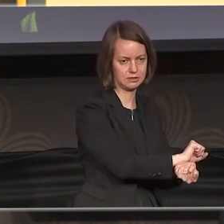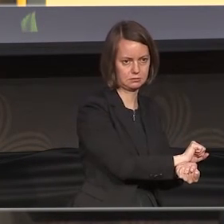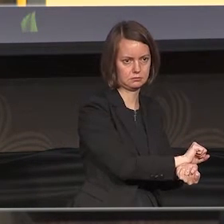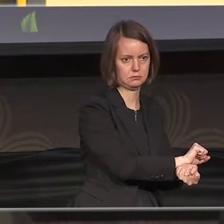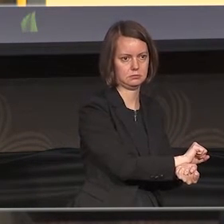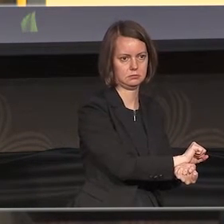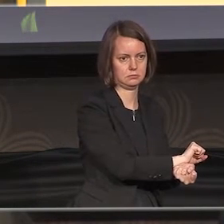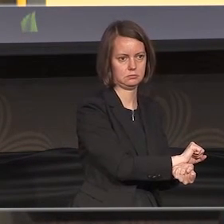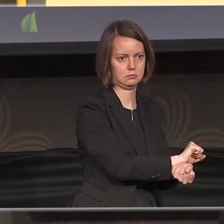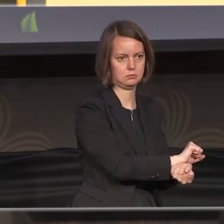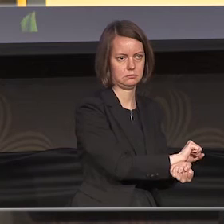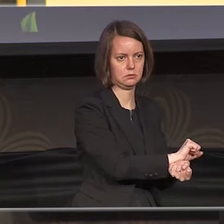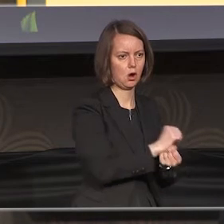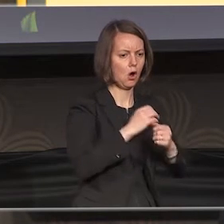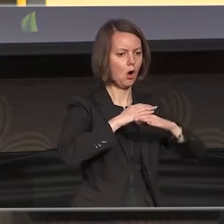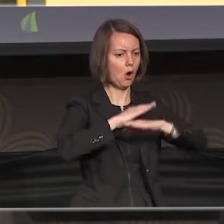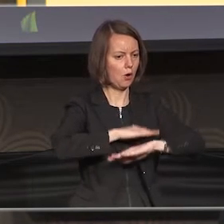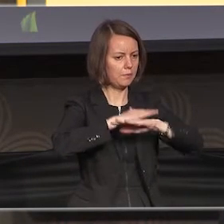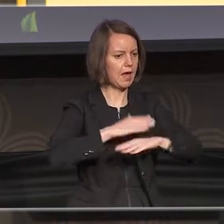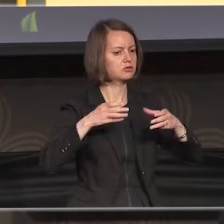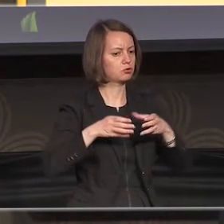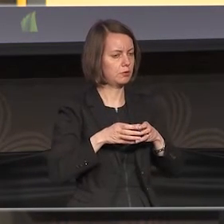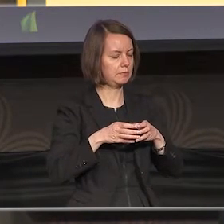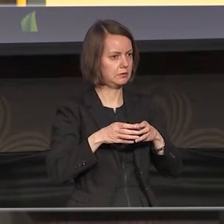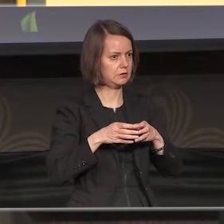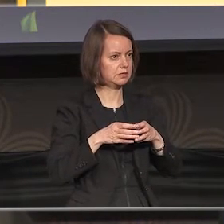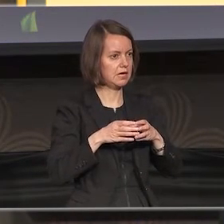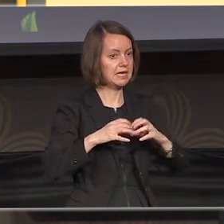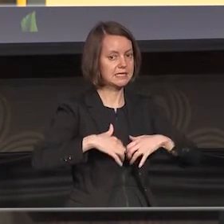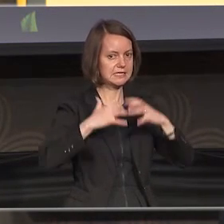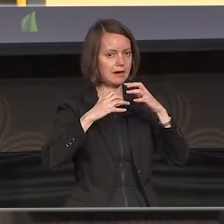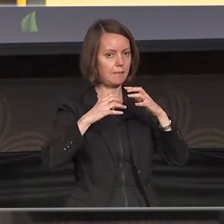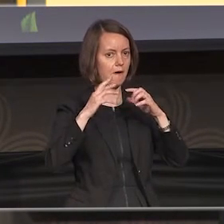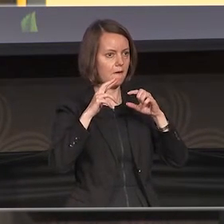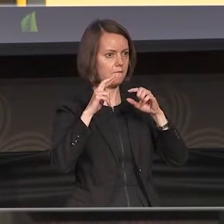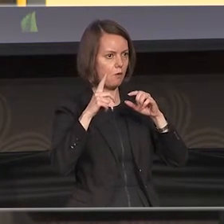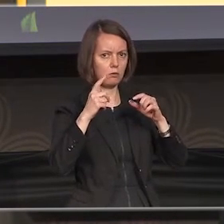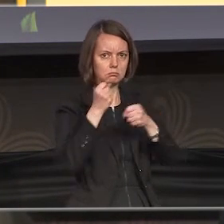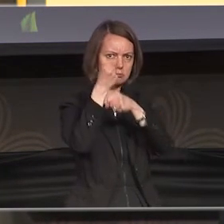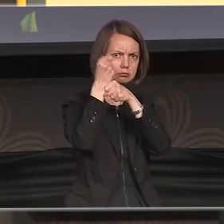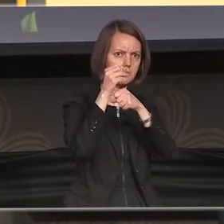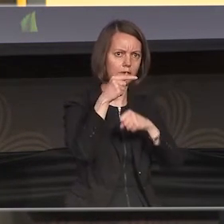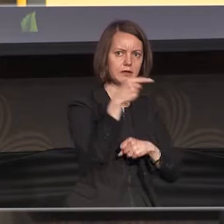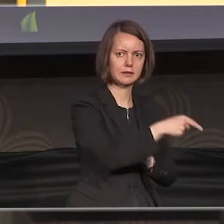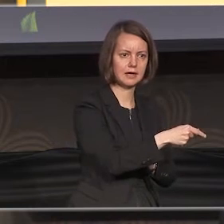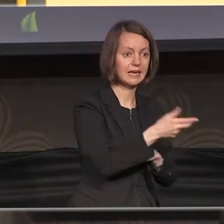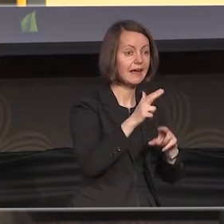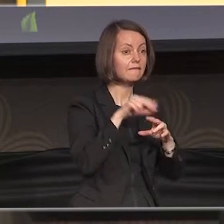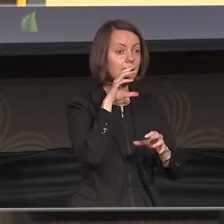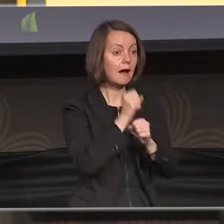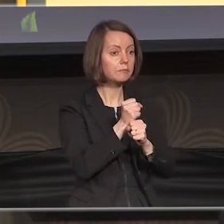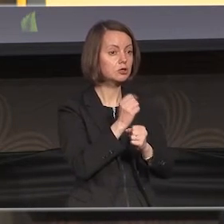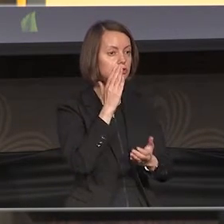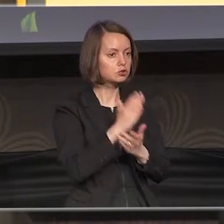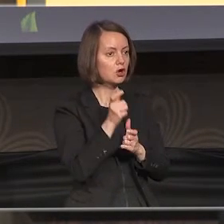of things the Homelands movement was created to save our people from. And if the government claims to have any genuine concern for our well-being,